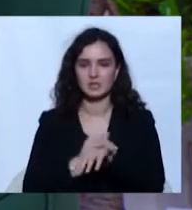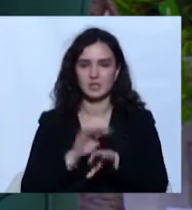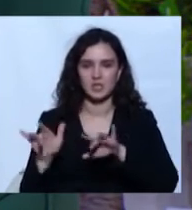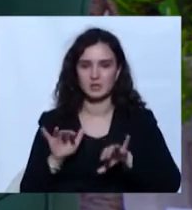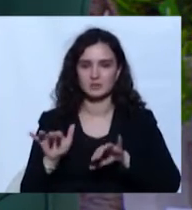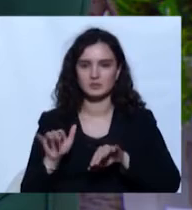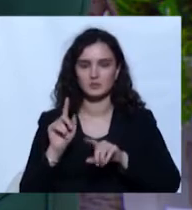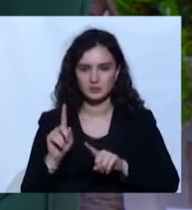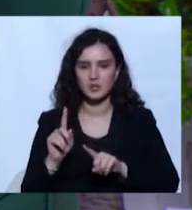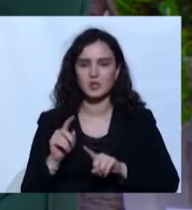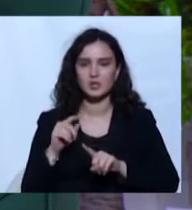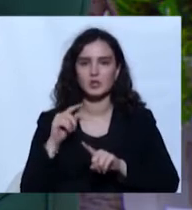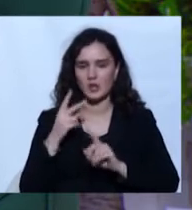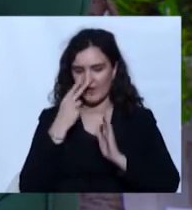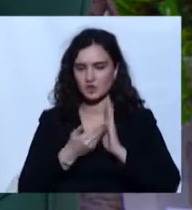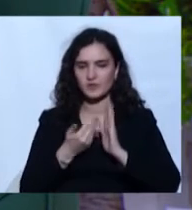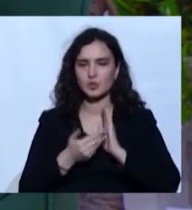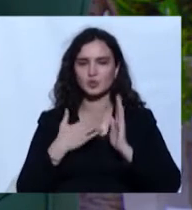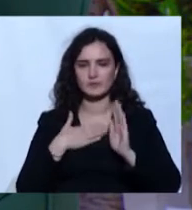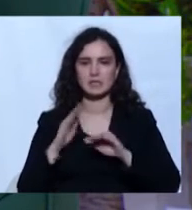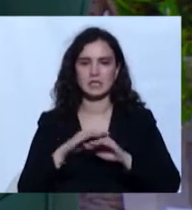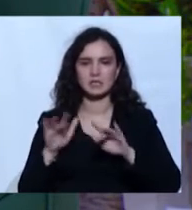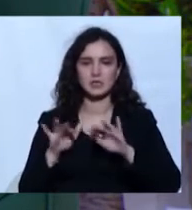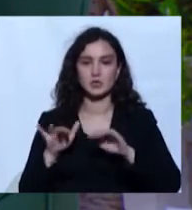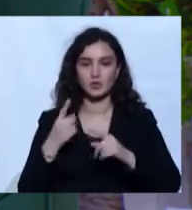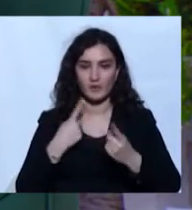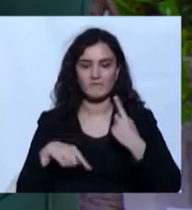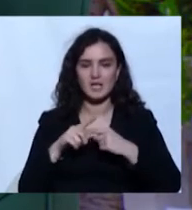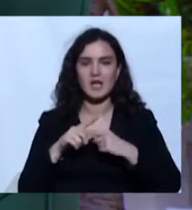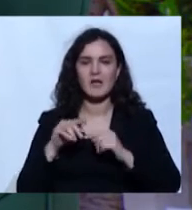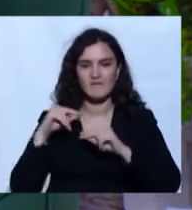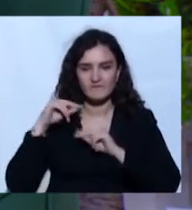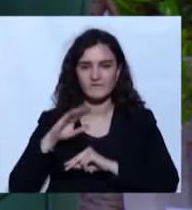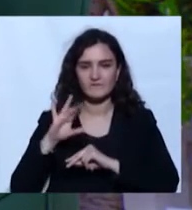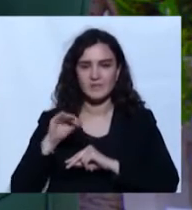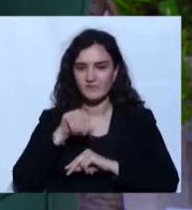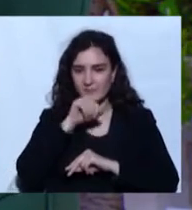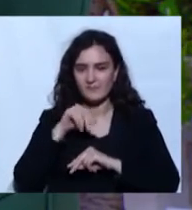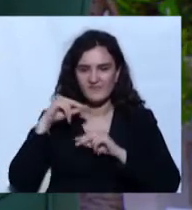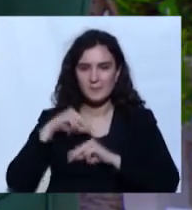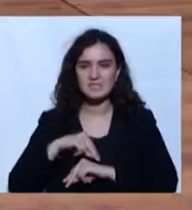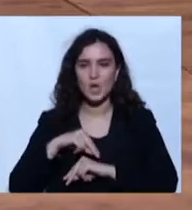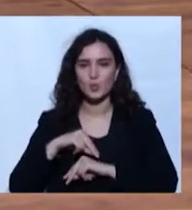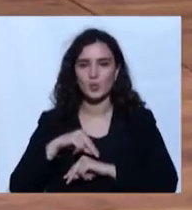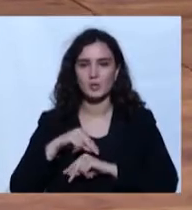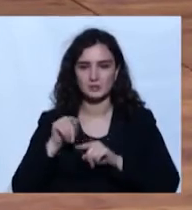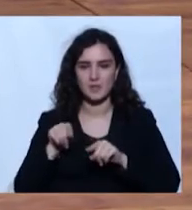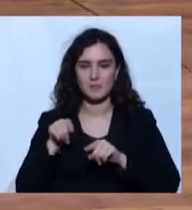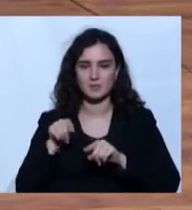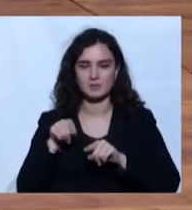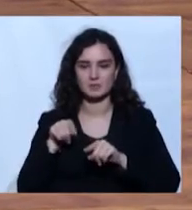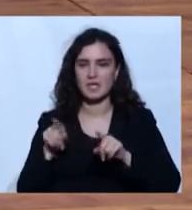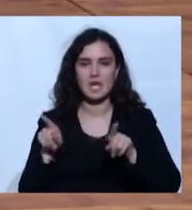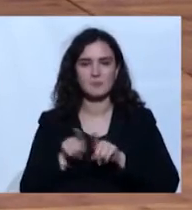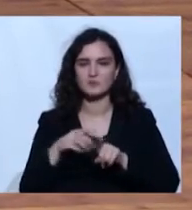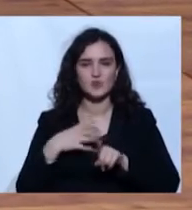them with compassion and show them that mercy that we all deserve, no matter our backgrounds. Indeed. But it looks